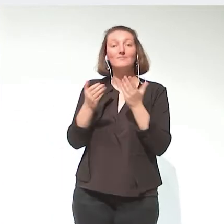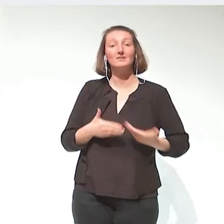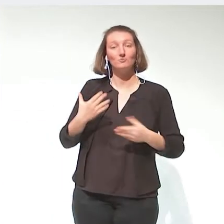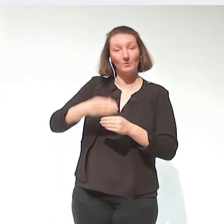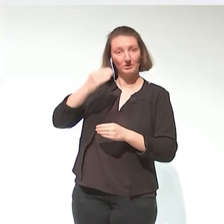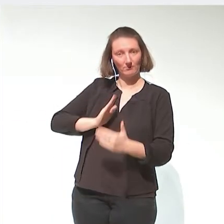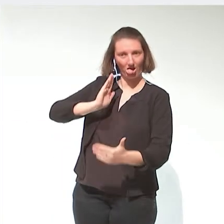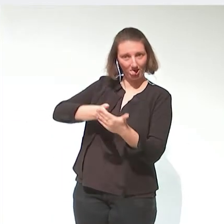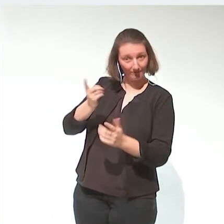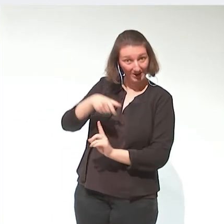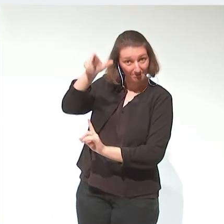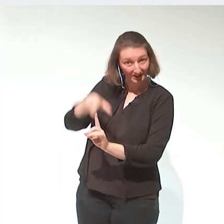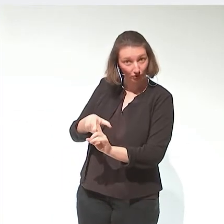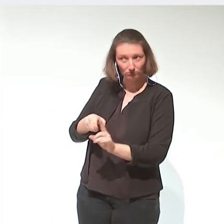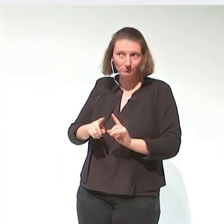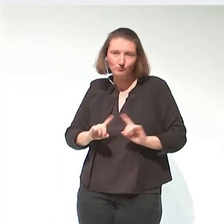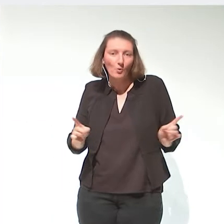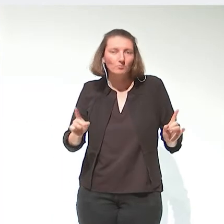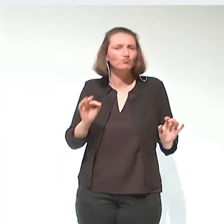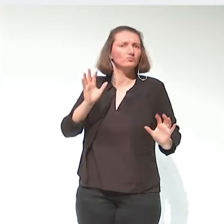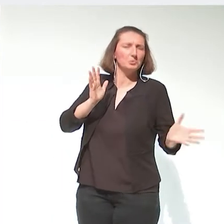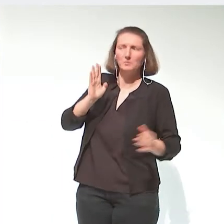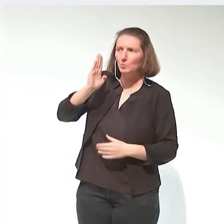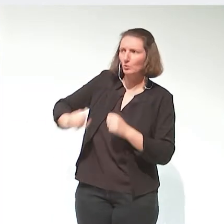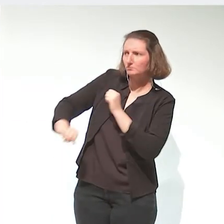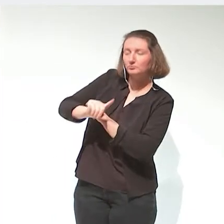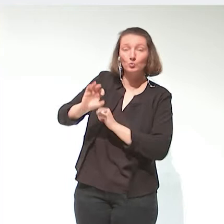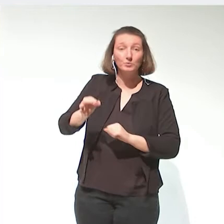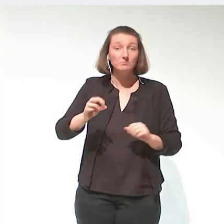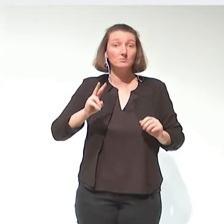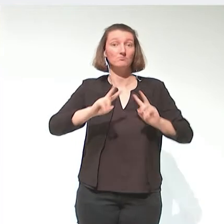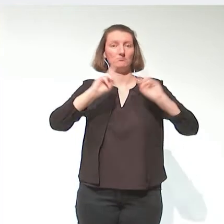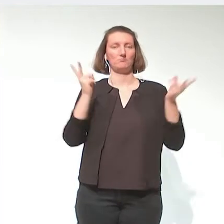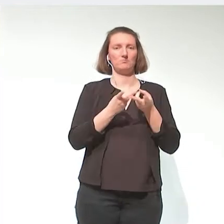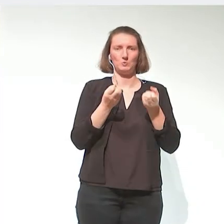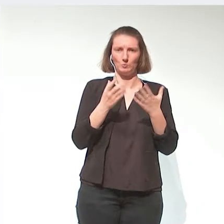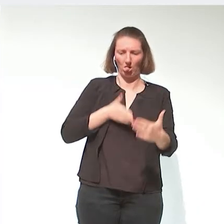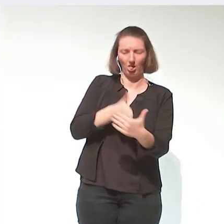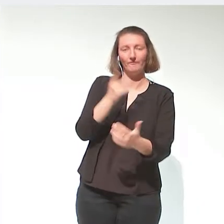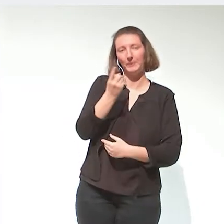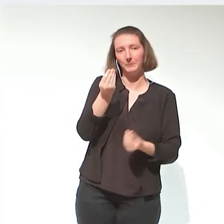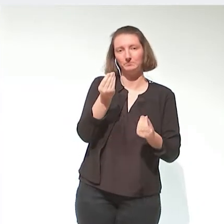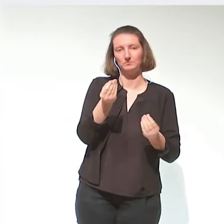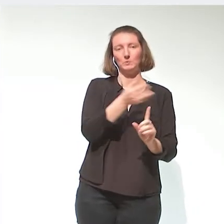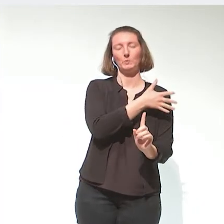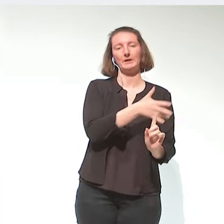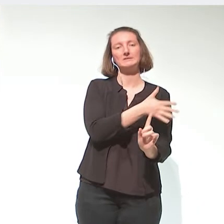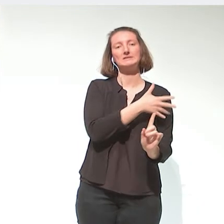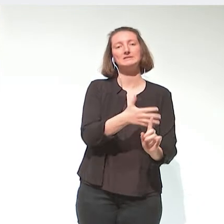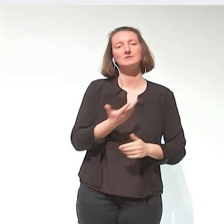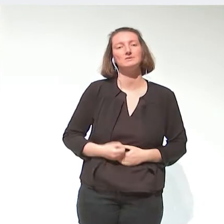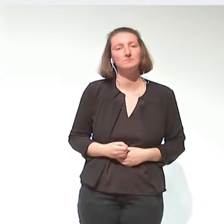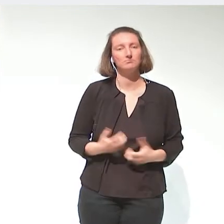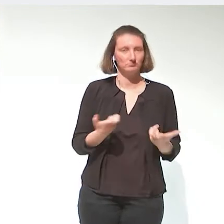be circumstantial, and they can be a special work situation or lack of childcare and so